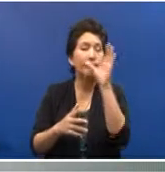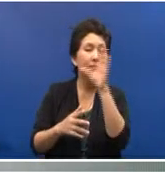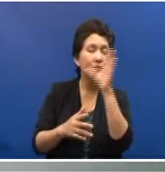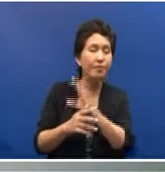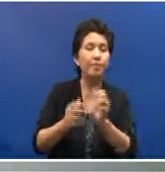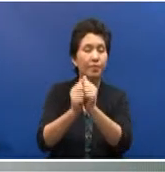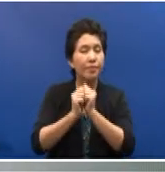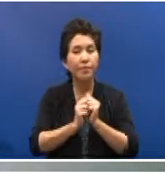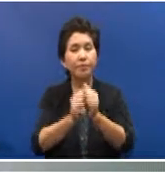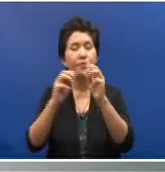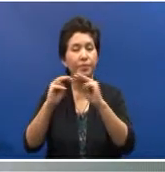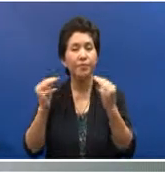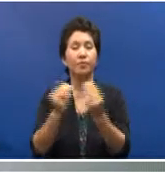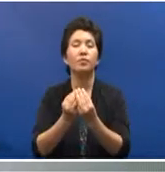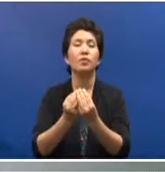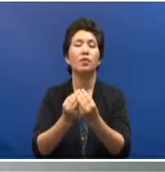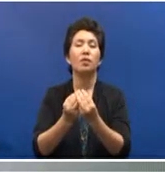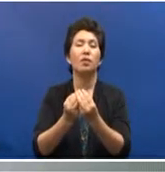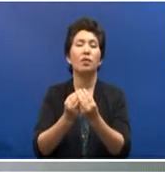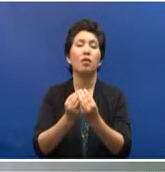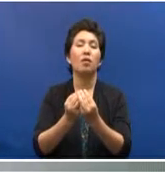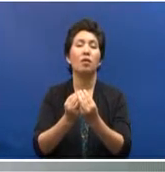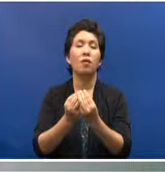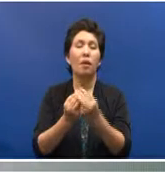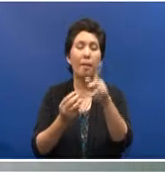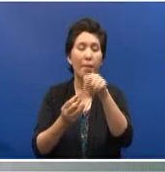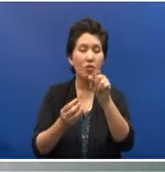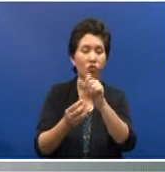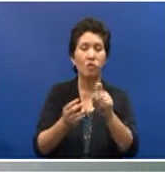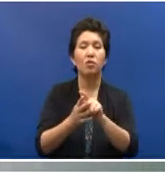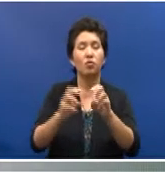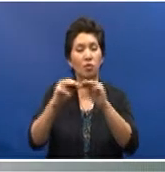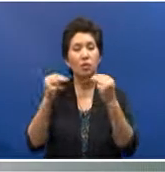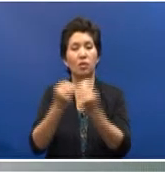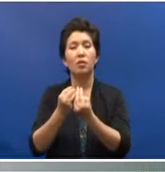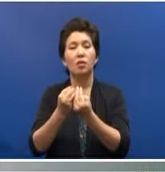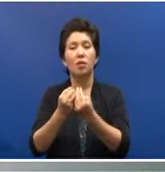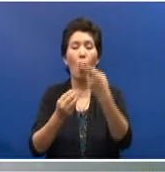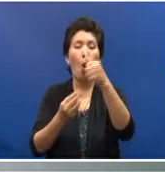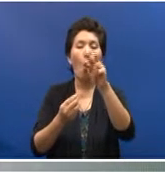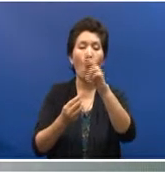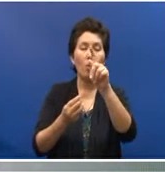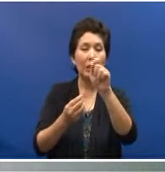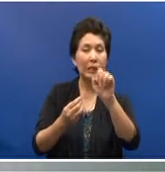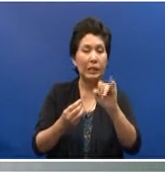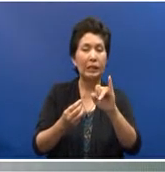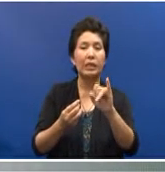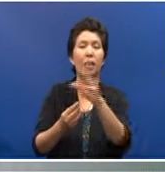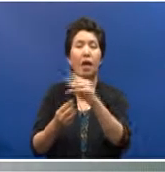and gathering societies, between the pastoral societies, horticultural societies, and